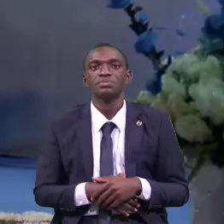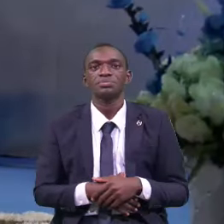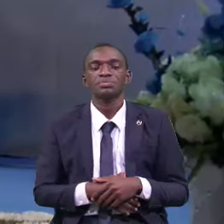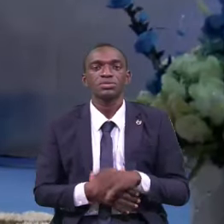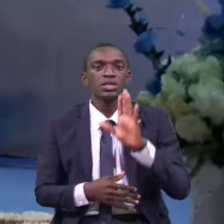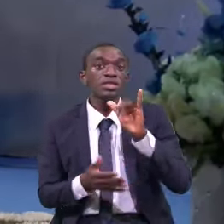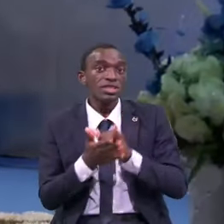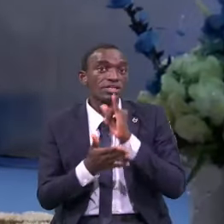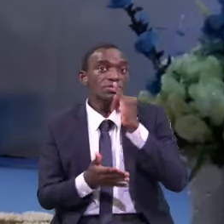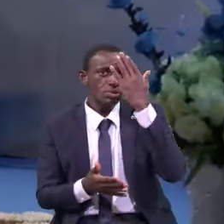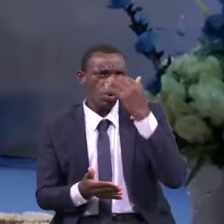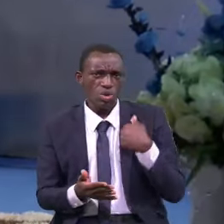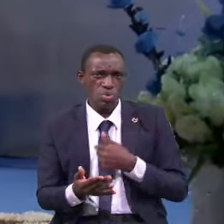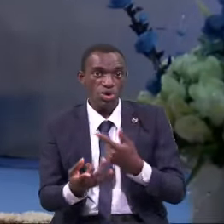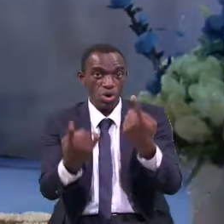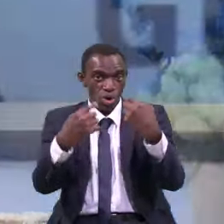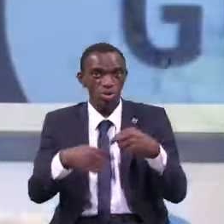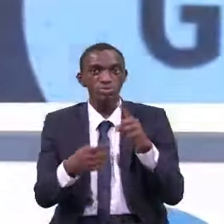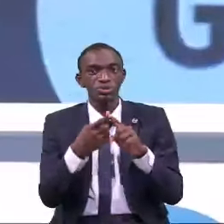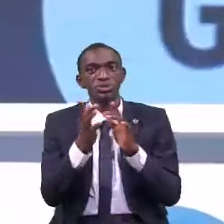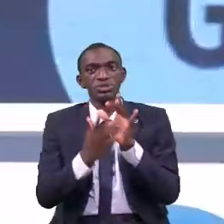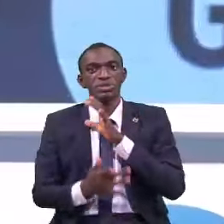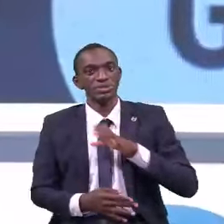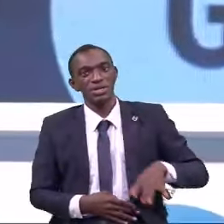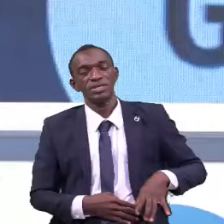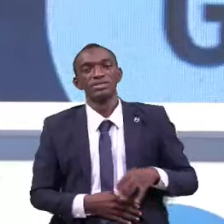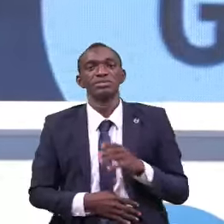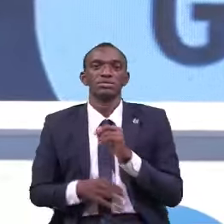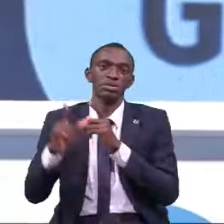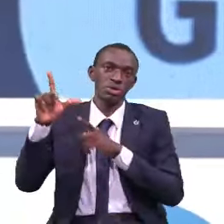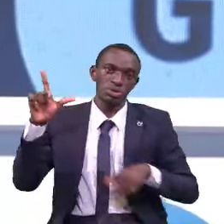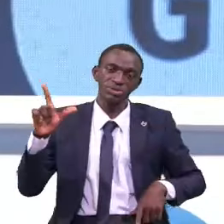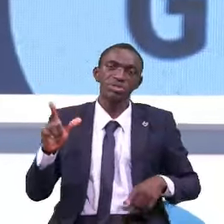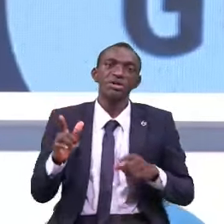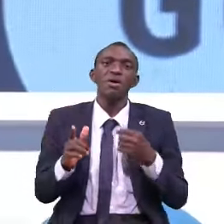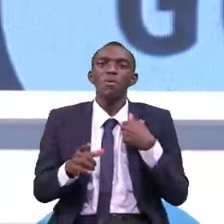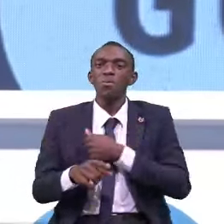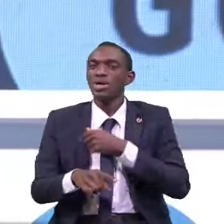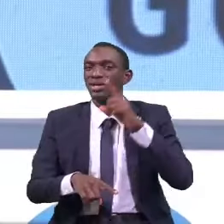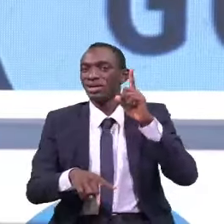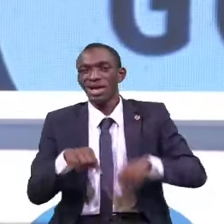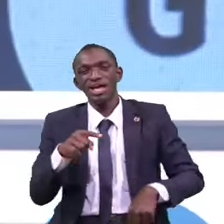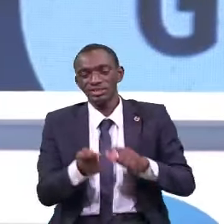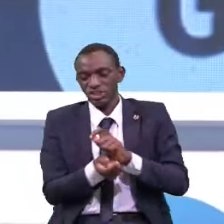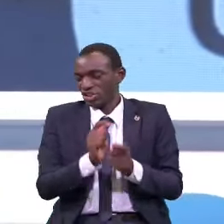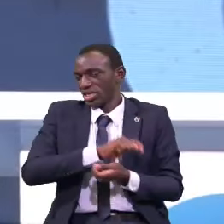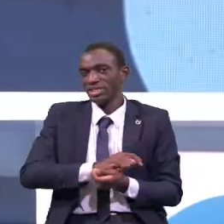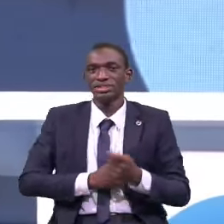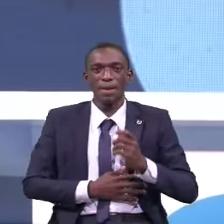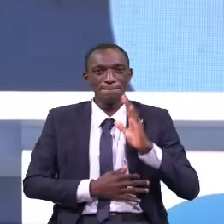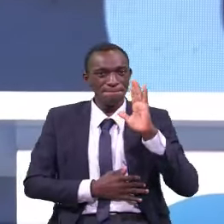That's the reason we come to the Lord. We cannot make the change by